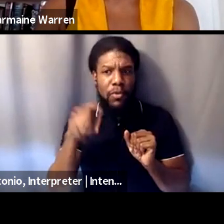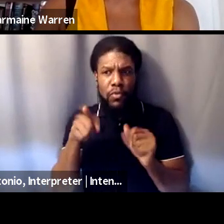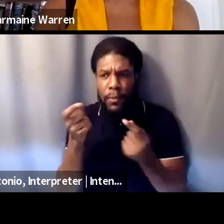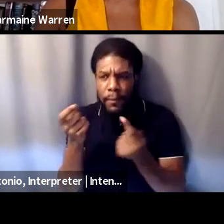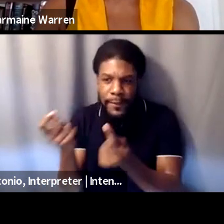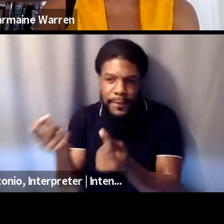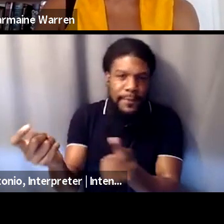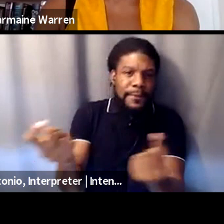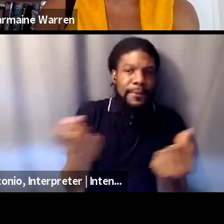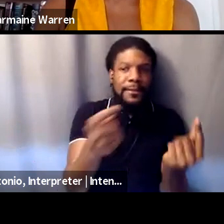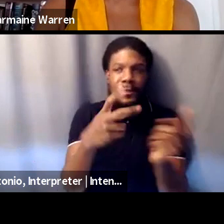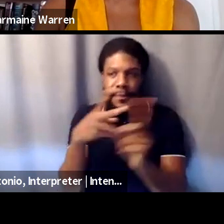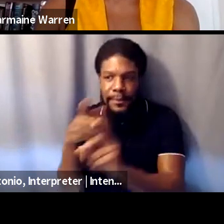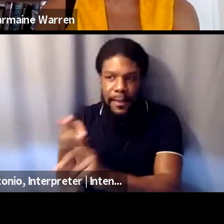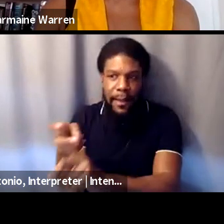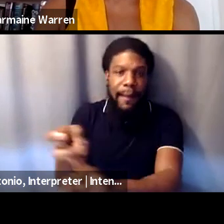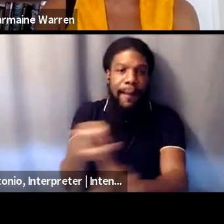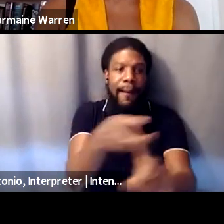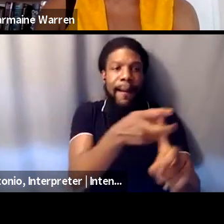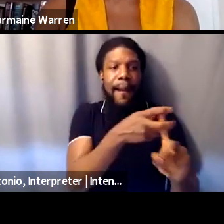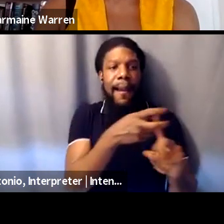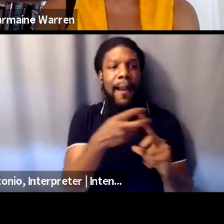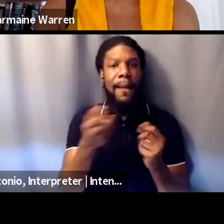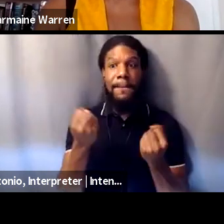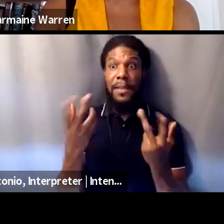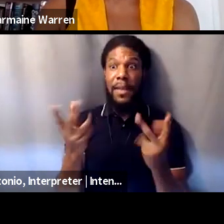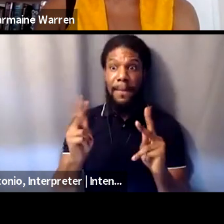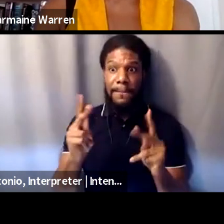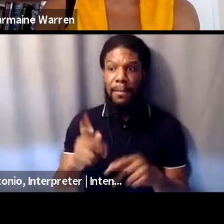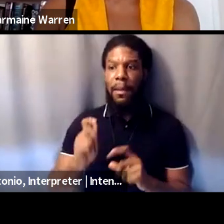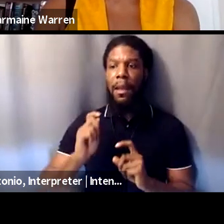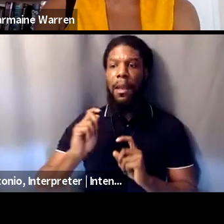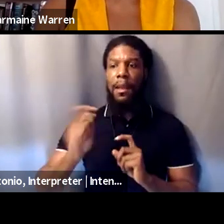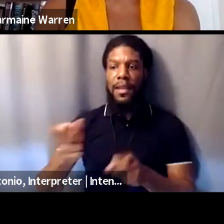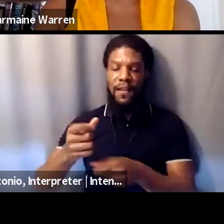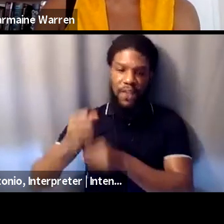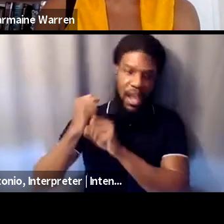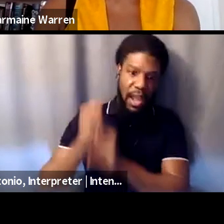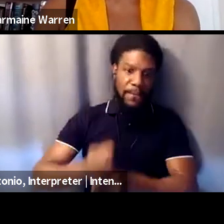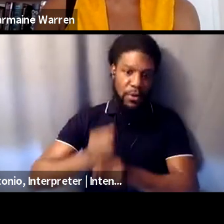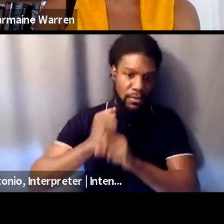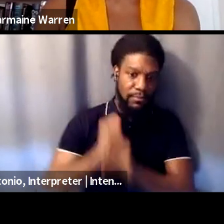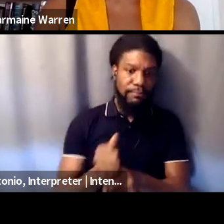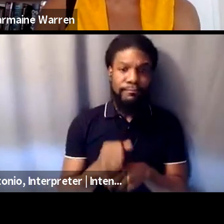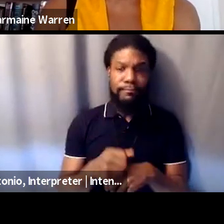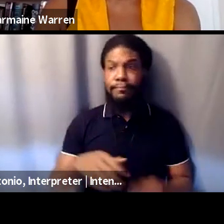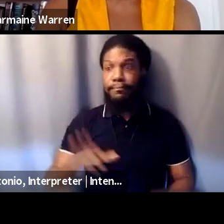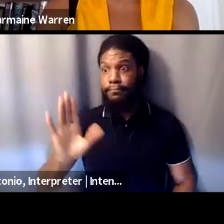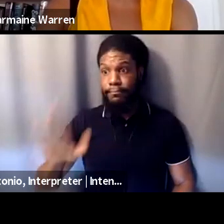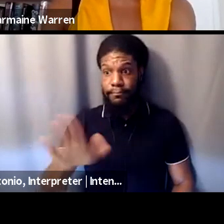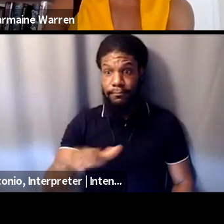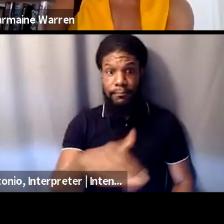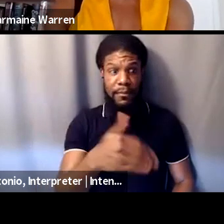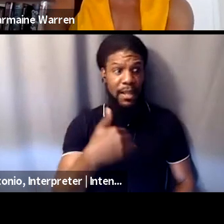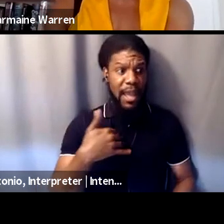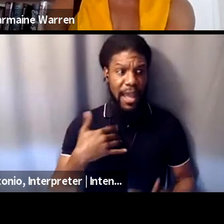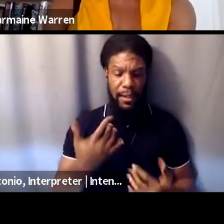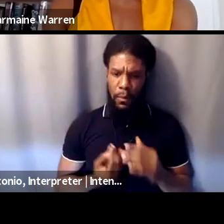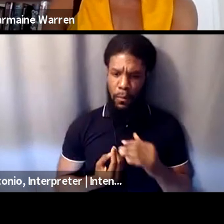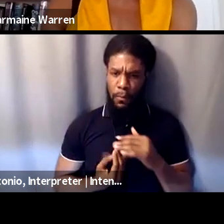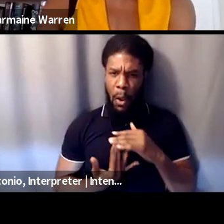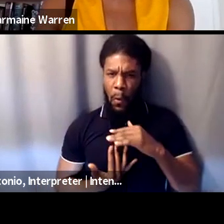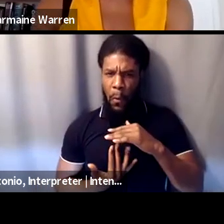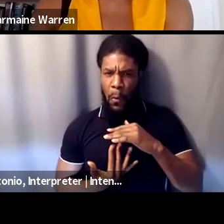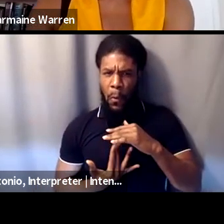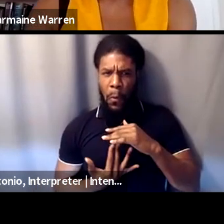community, gave them jackhammers, and then was like, you know, teenagers, you got a lot of angst, make some art with this. You know, that's